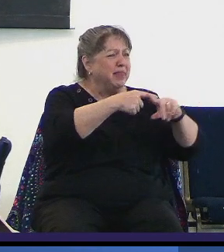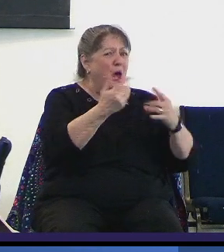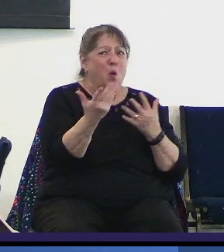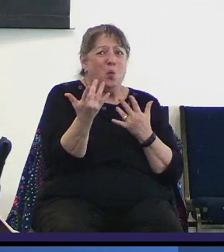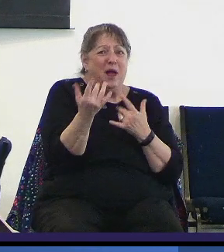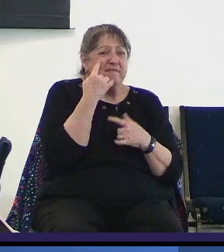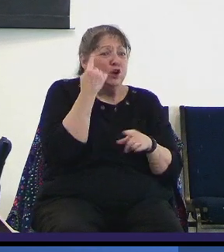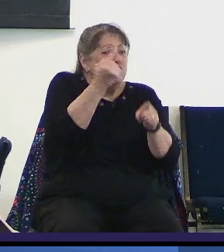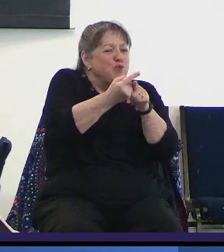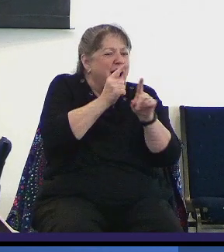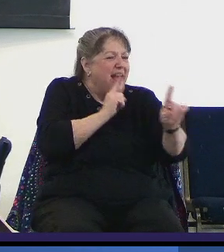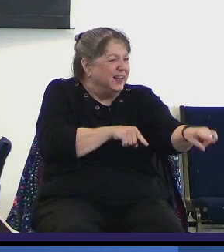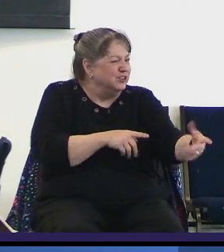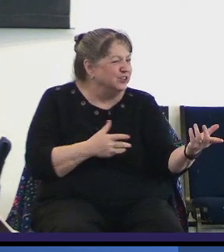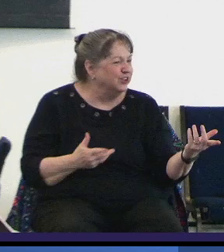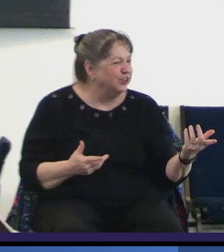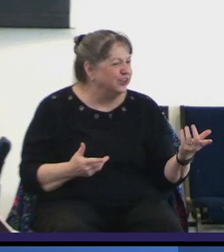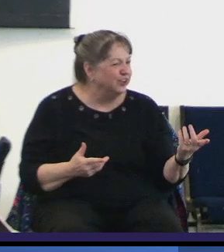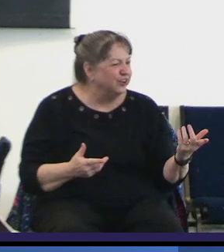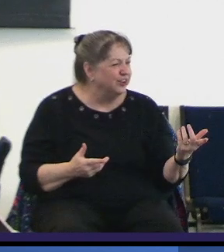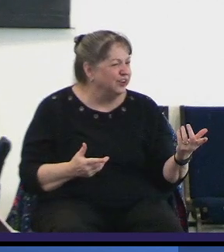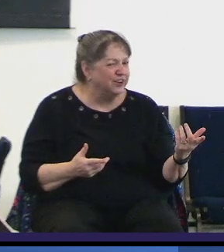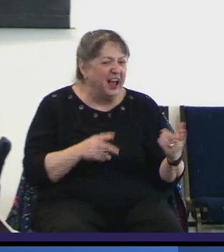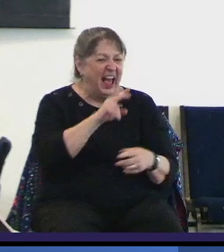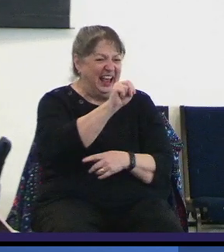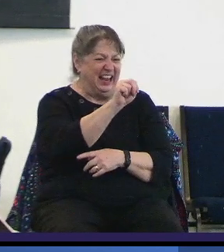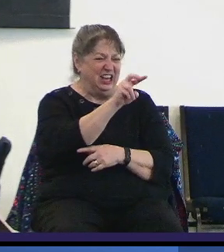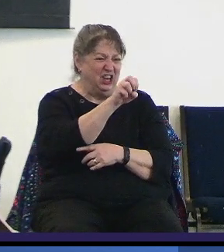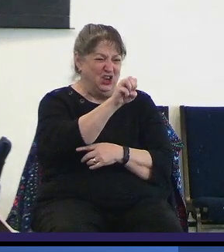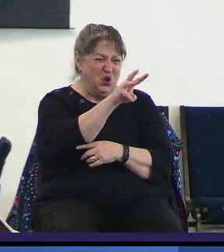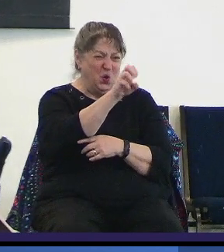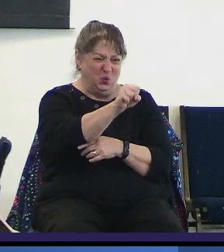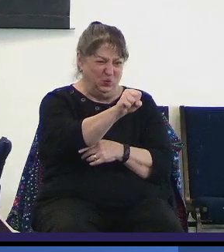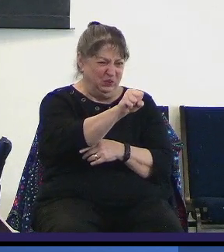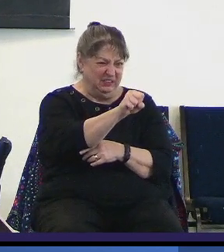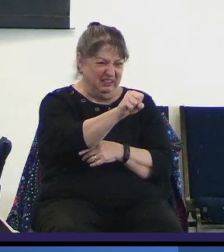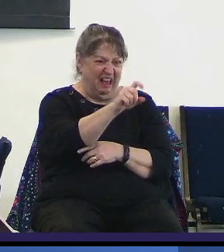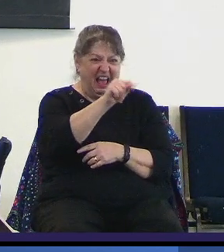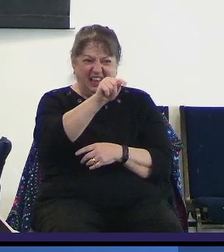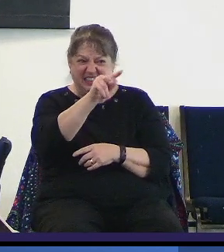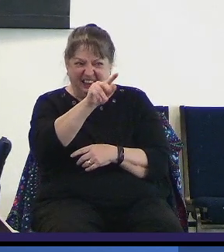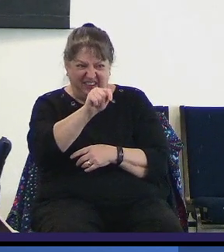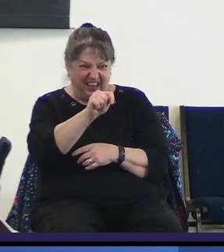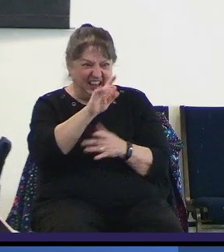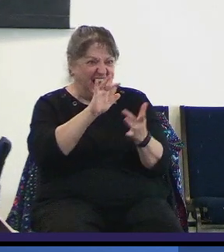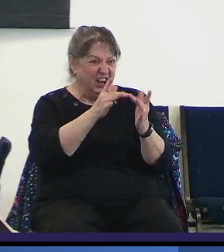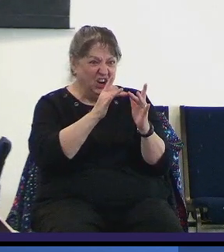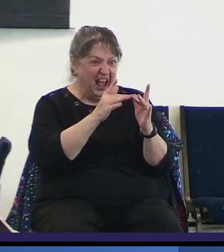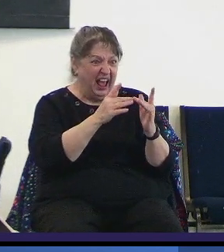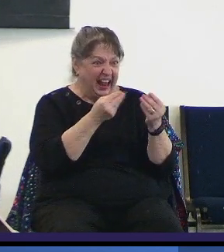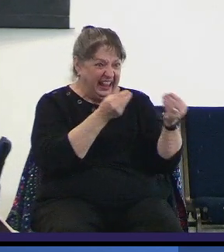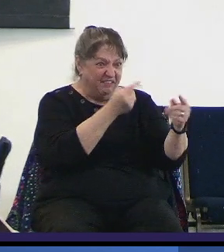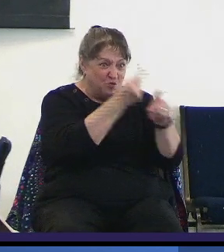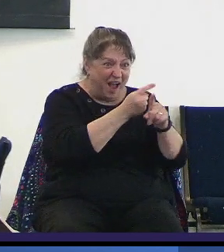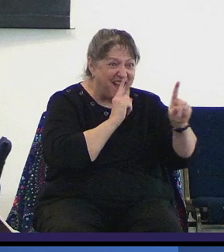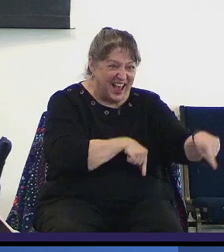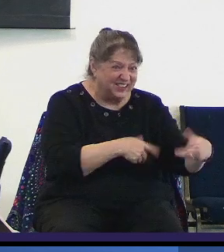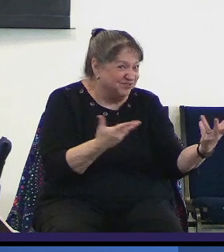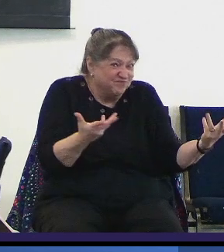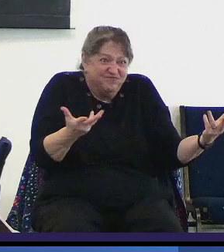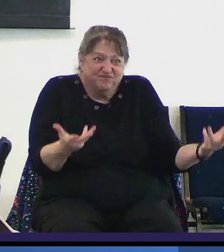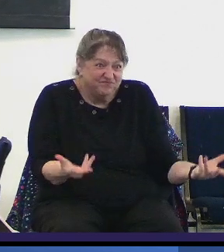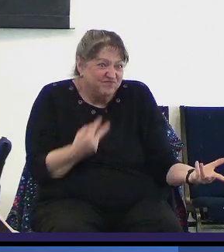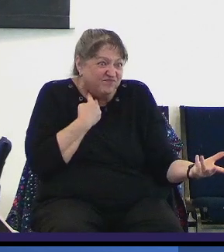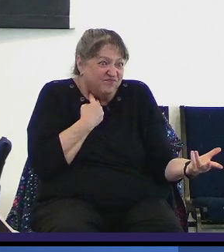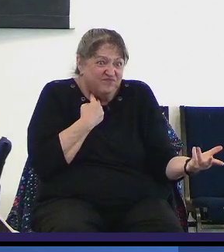answers because they're not getting it from the tube on TV. From the internet, they're not getting it. That's where you and I come